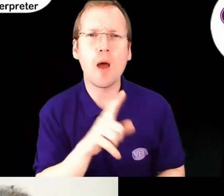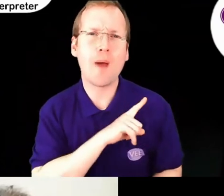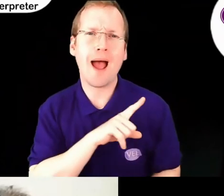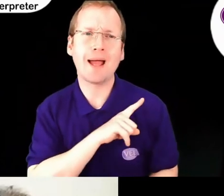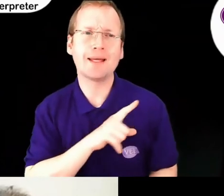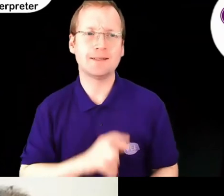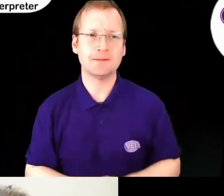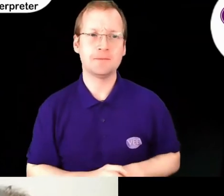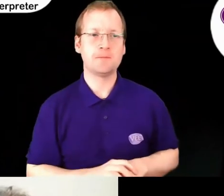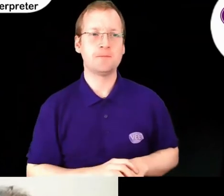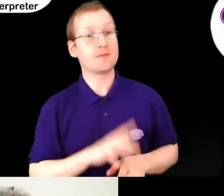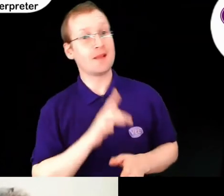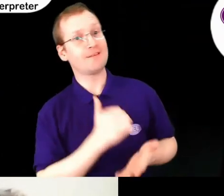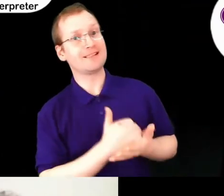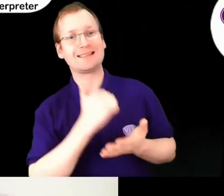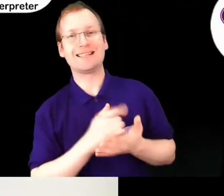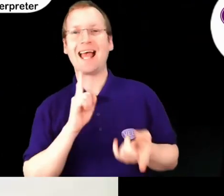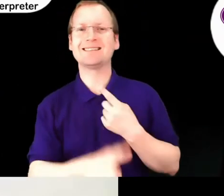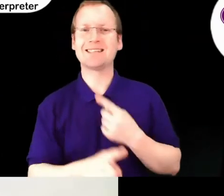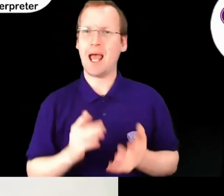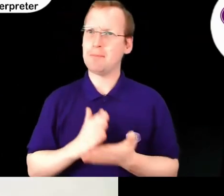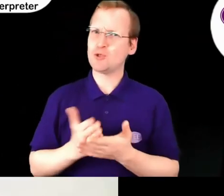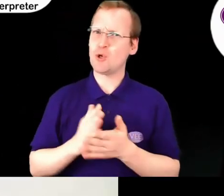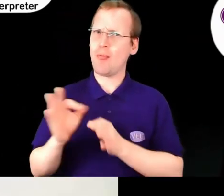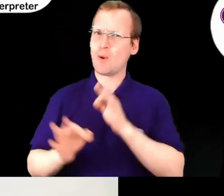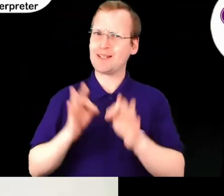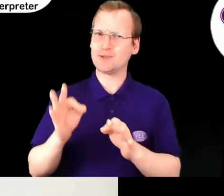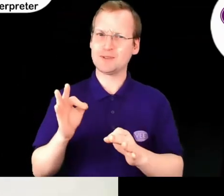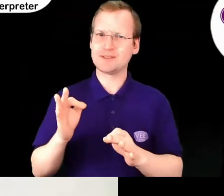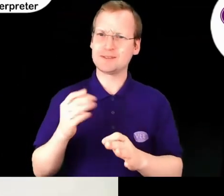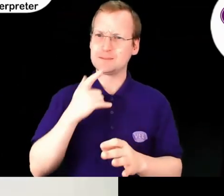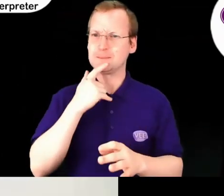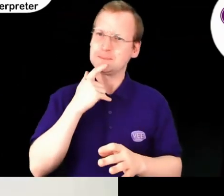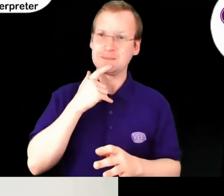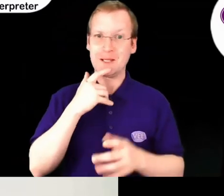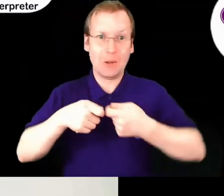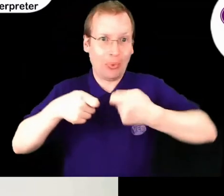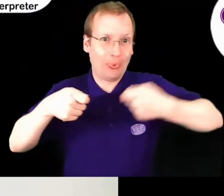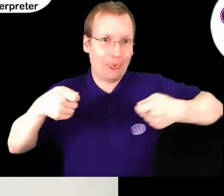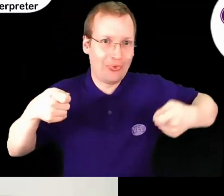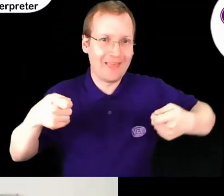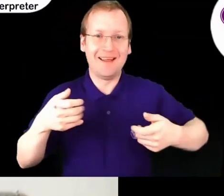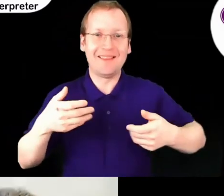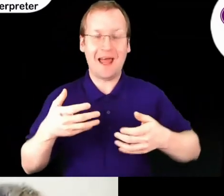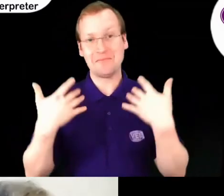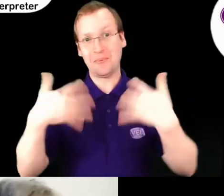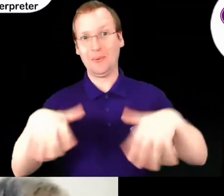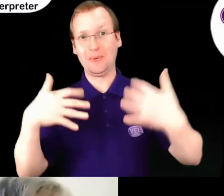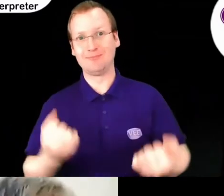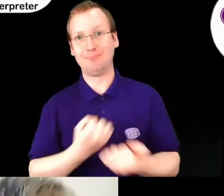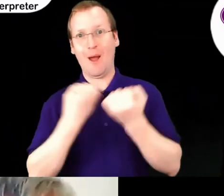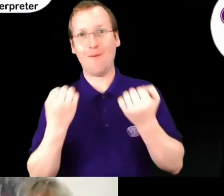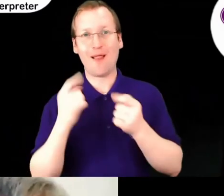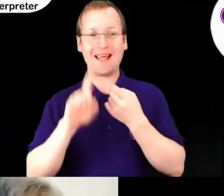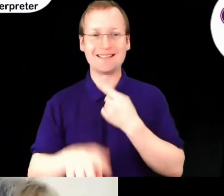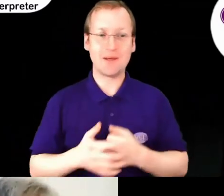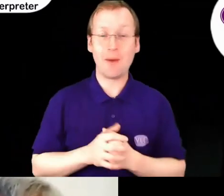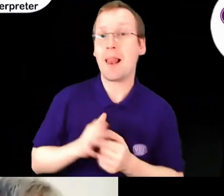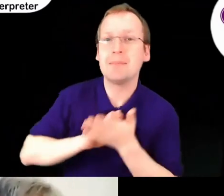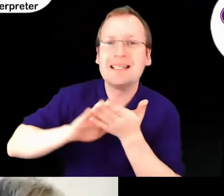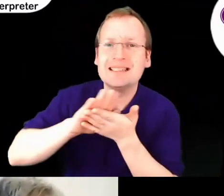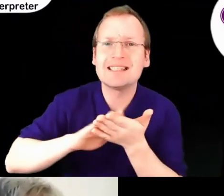What a fantastic answer, and I'm not sure that the questioner was expecting such a deep answer, so well done, John. But Alec, if it comes